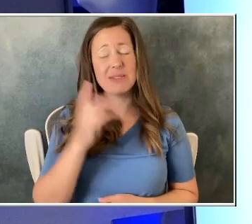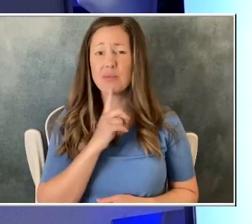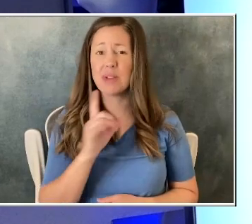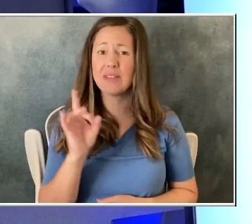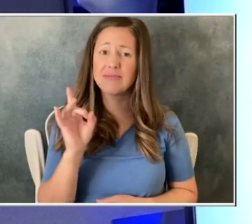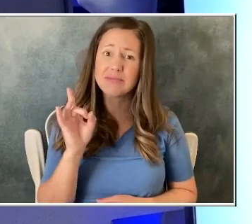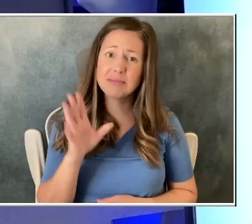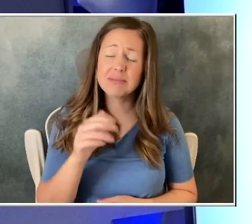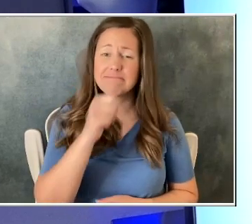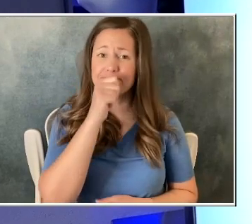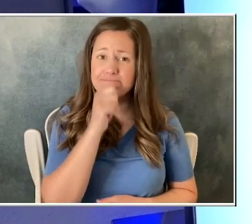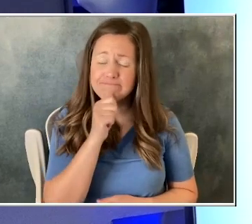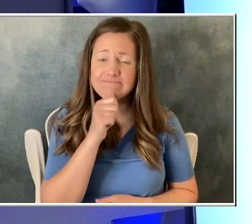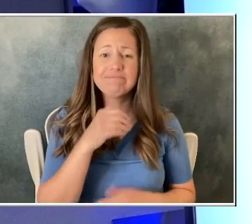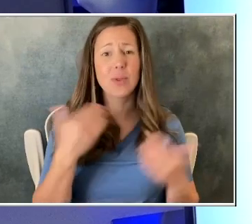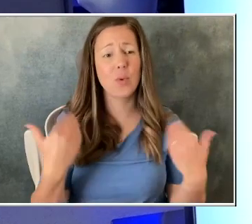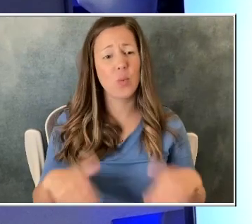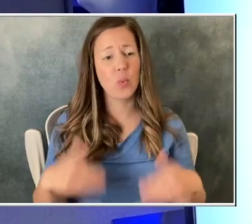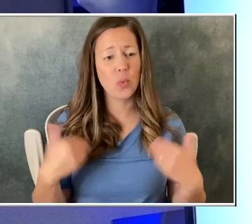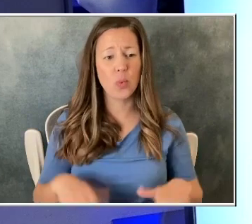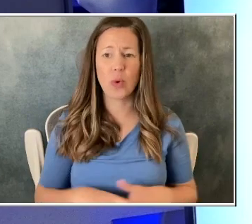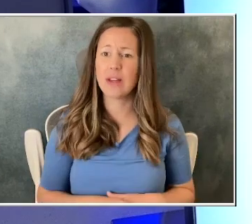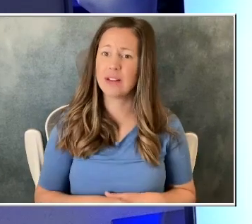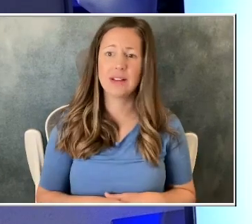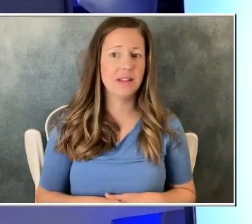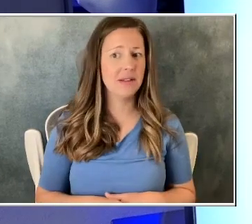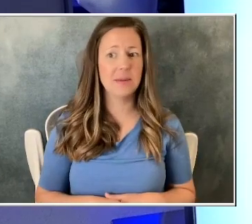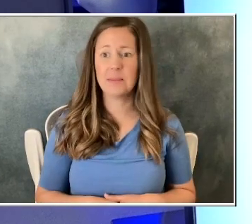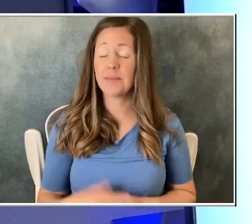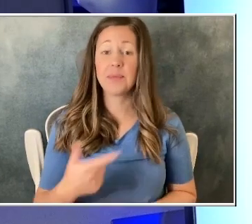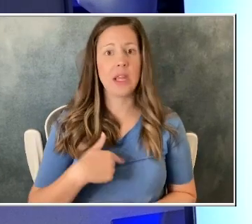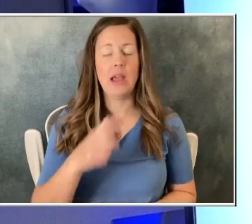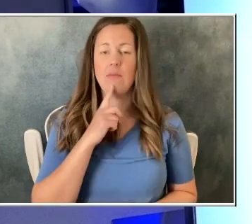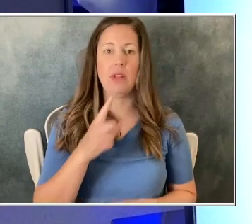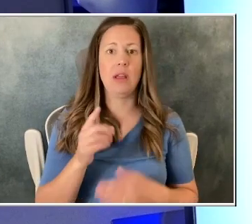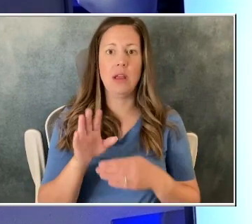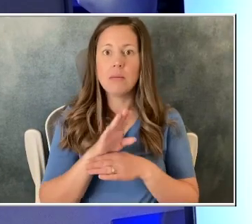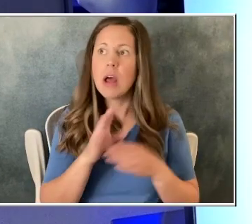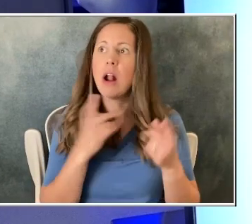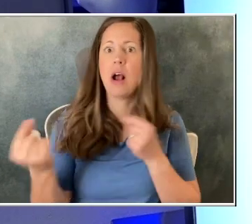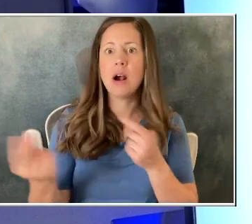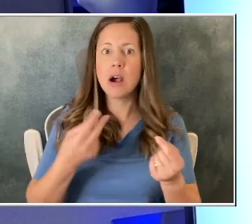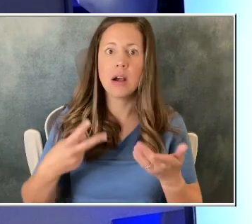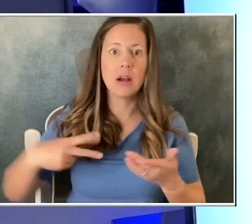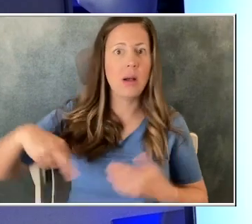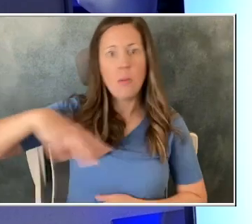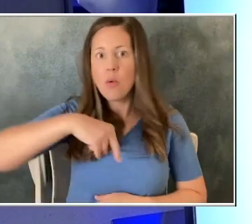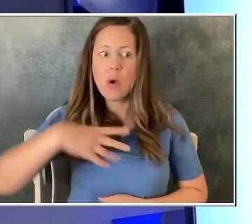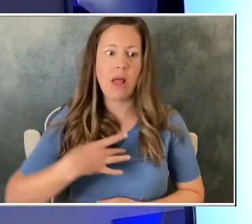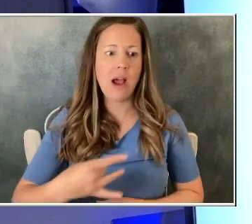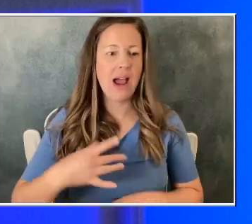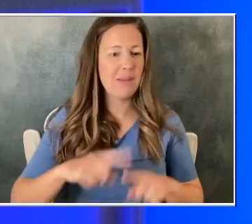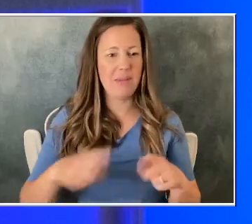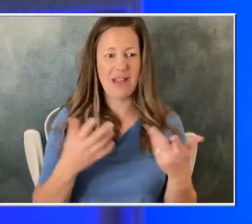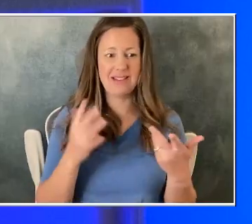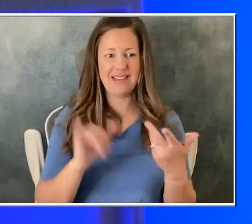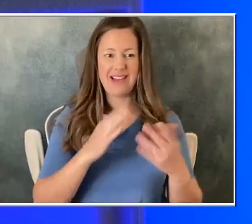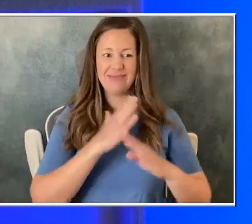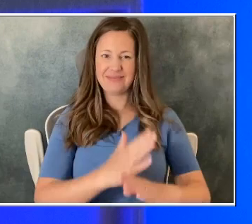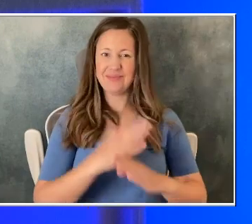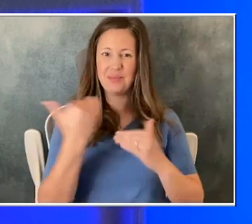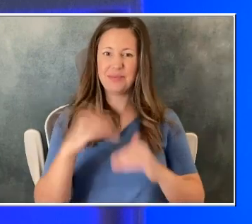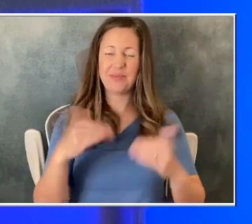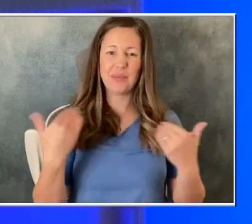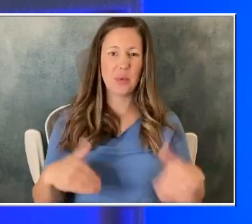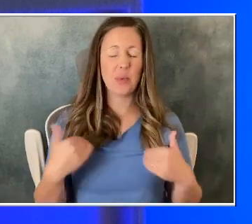would guess, not being able to get up and walk around. I'm hyper enough as it is. I can't imagine if I couldn't get up and move around like that. Yeah, and of course some patients get a widespread